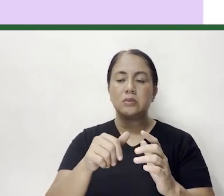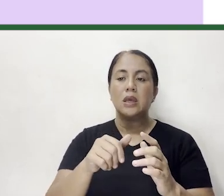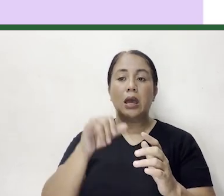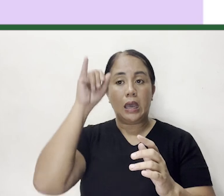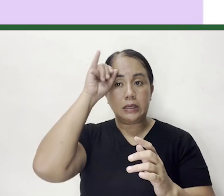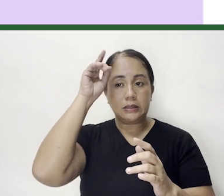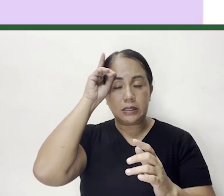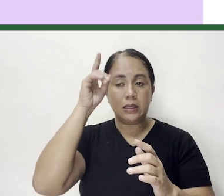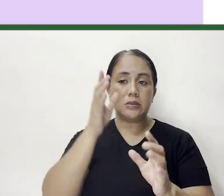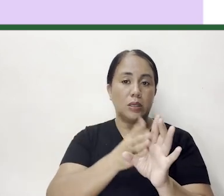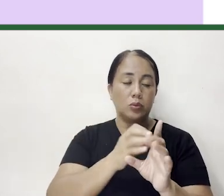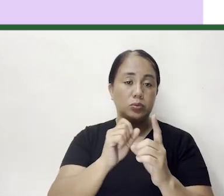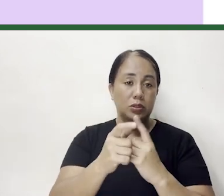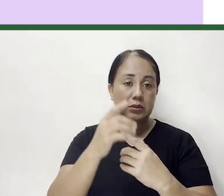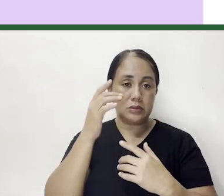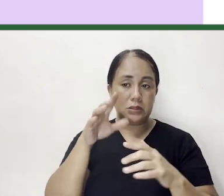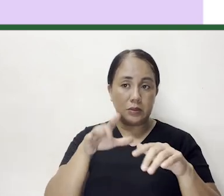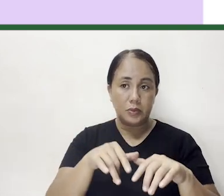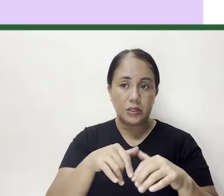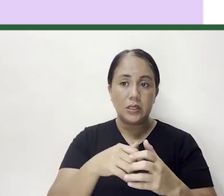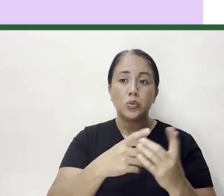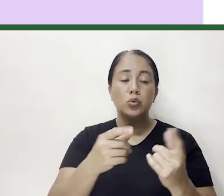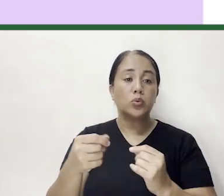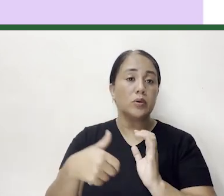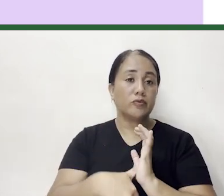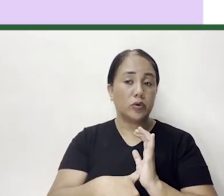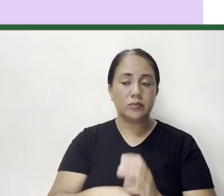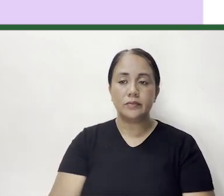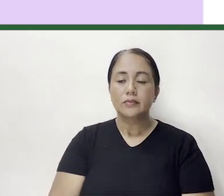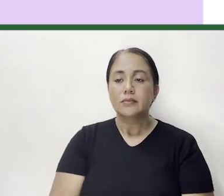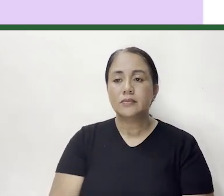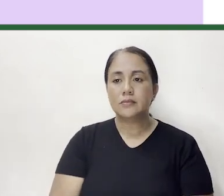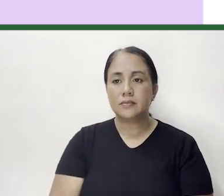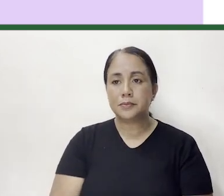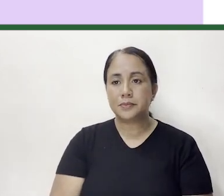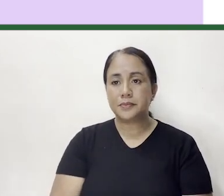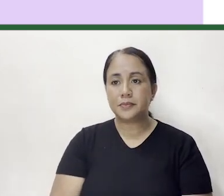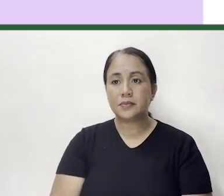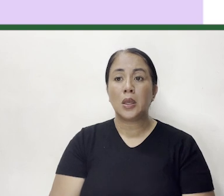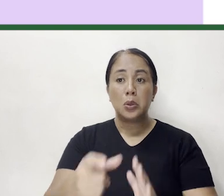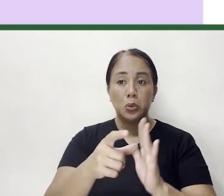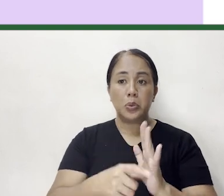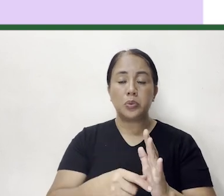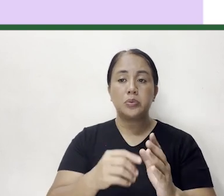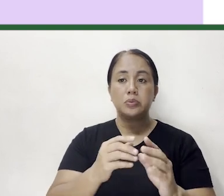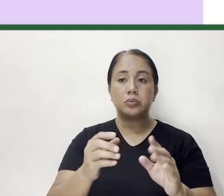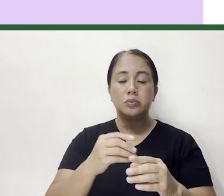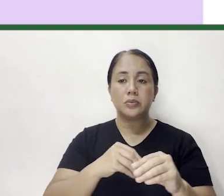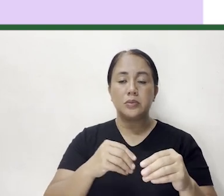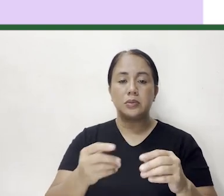persons with intellectual and psychosocial disabilities the exercise of their right to vote. Laws